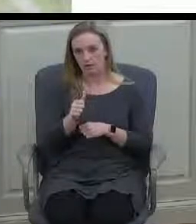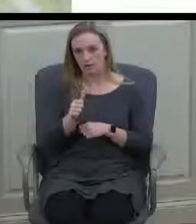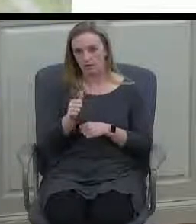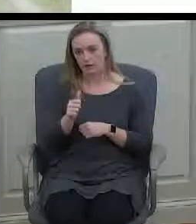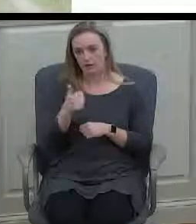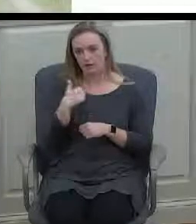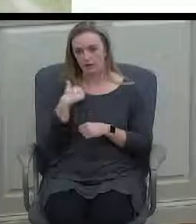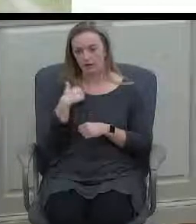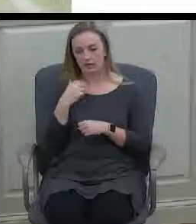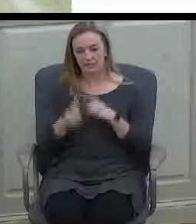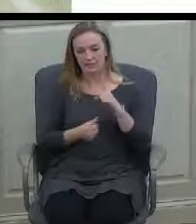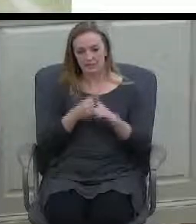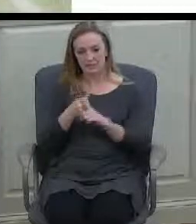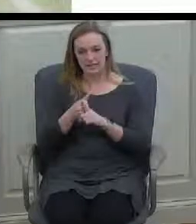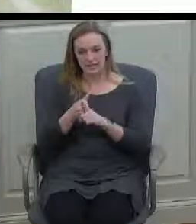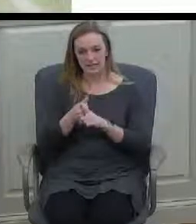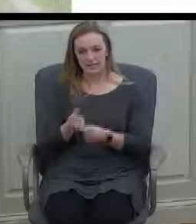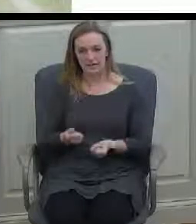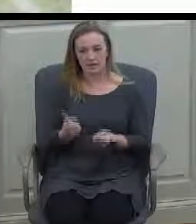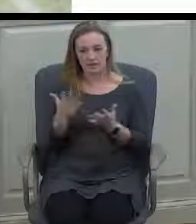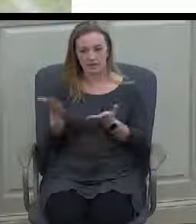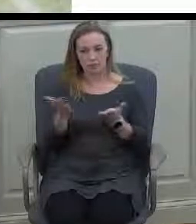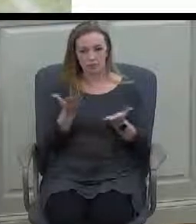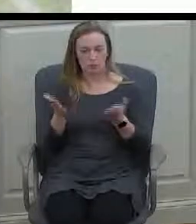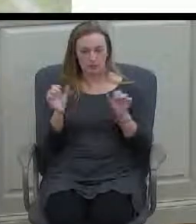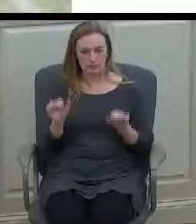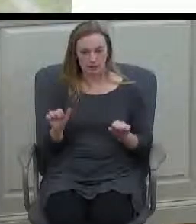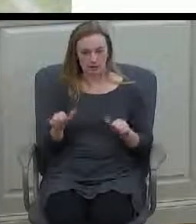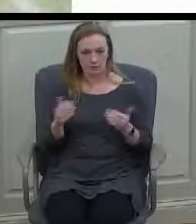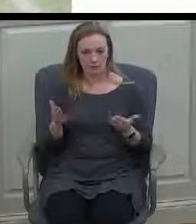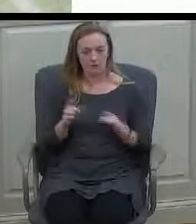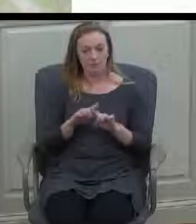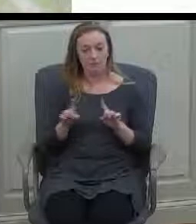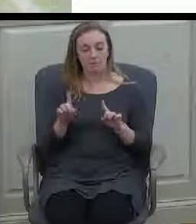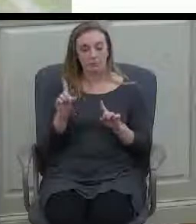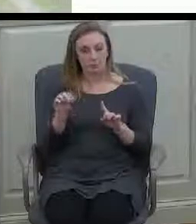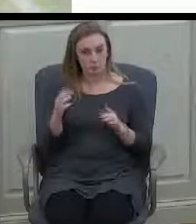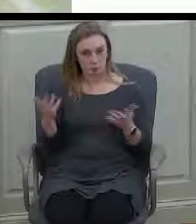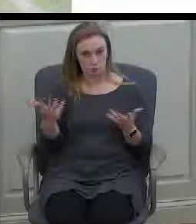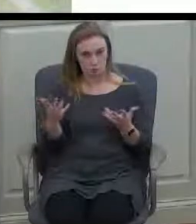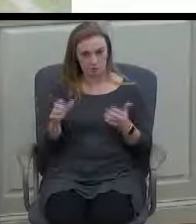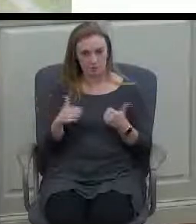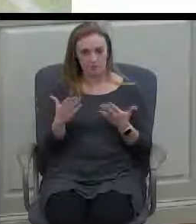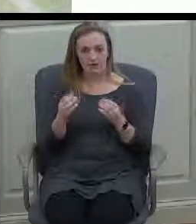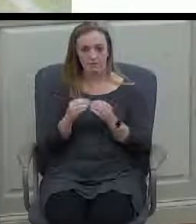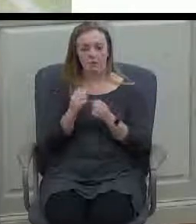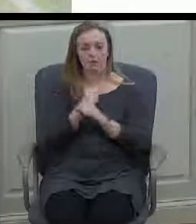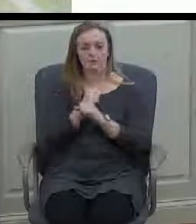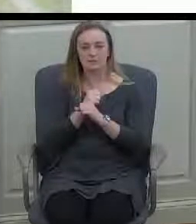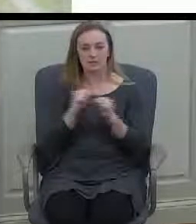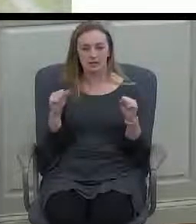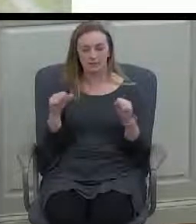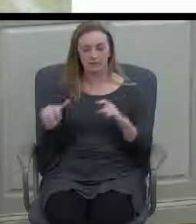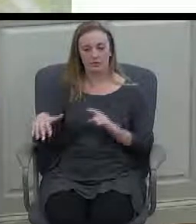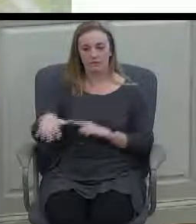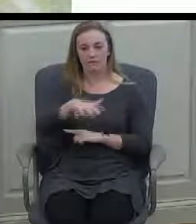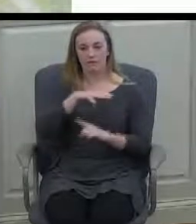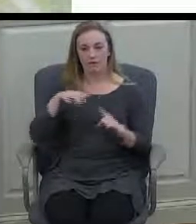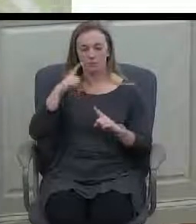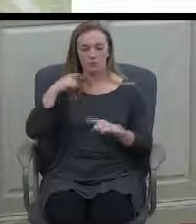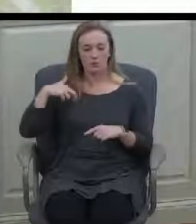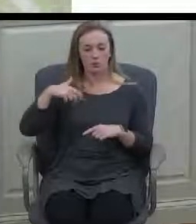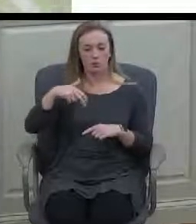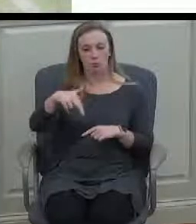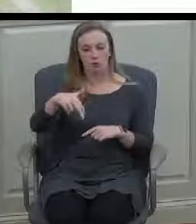any impacts on the level of service there. But what it does do is it provides a lot safer environment for